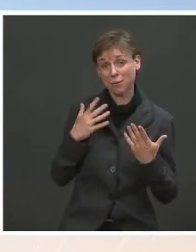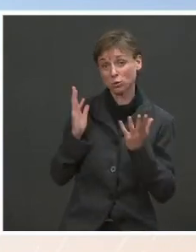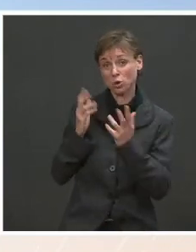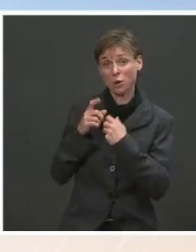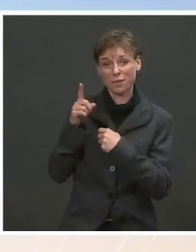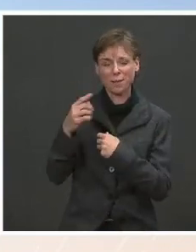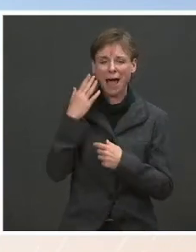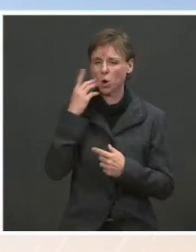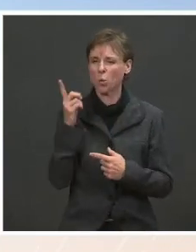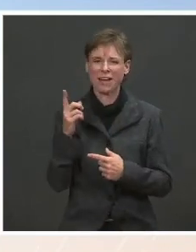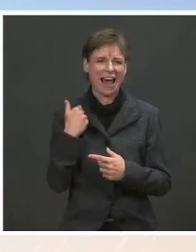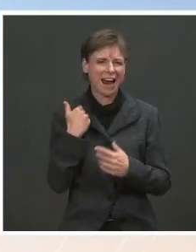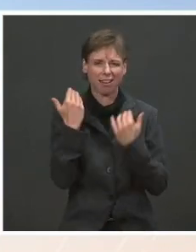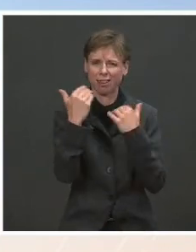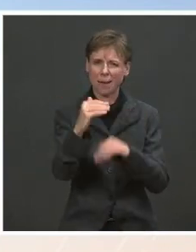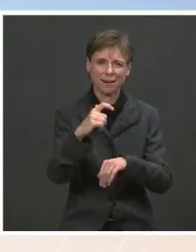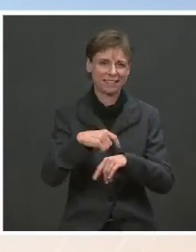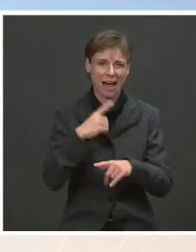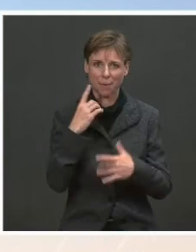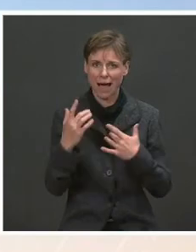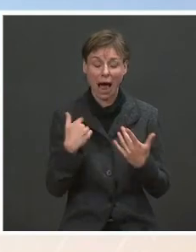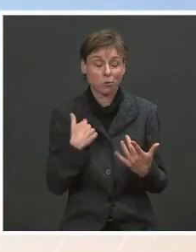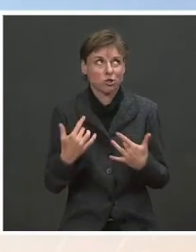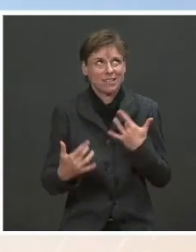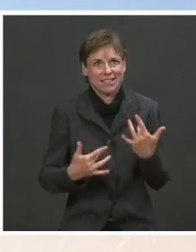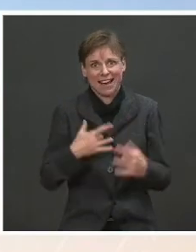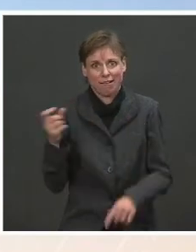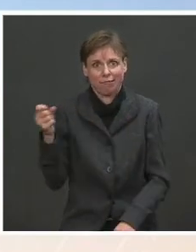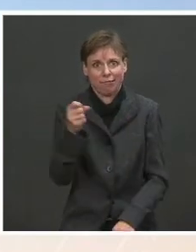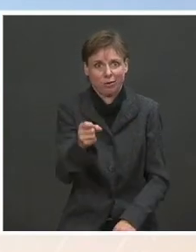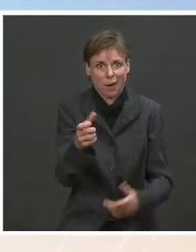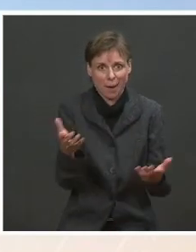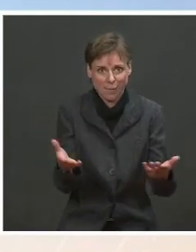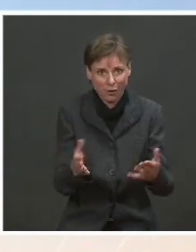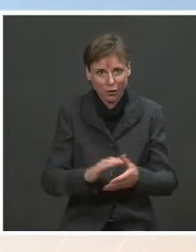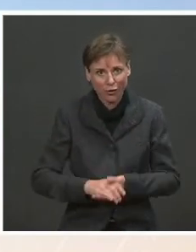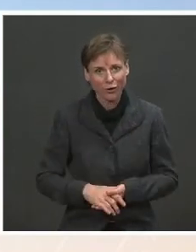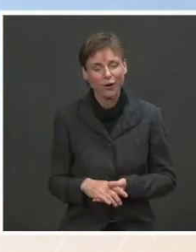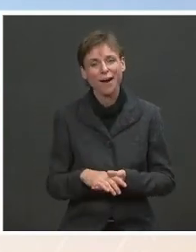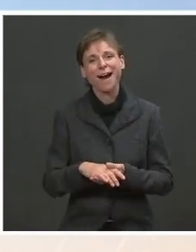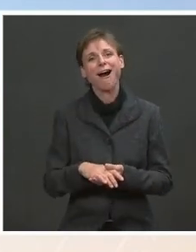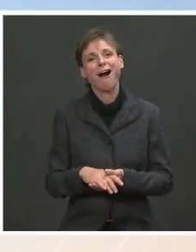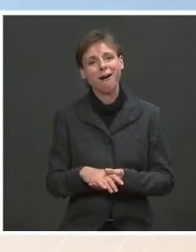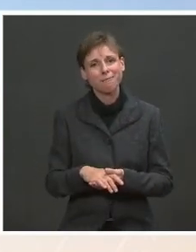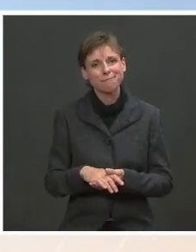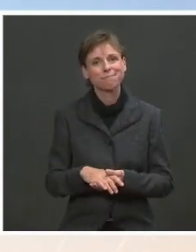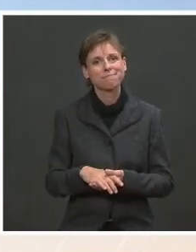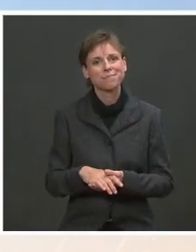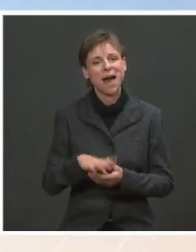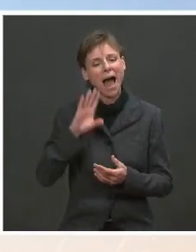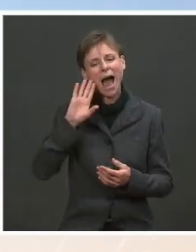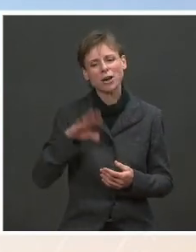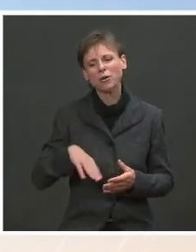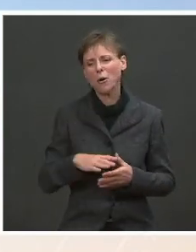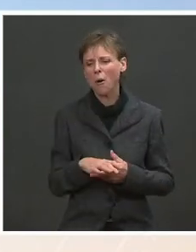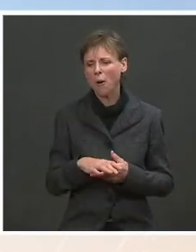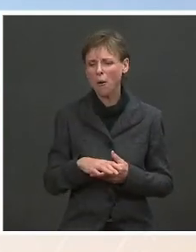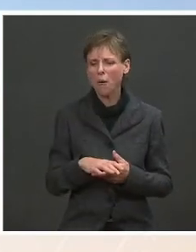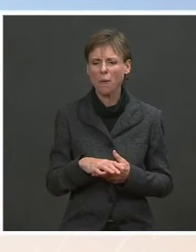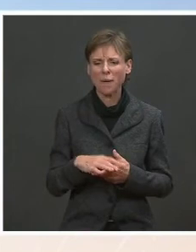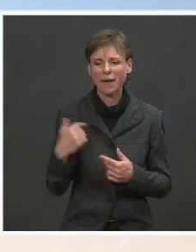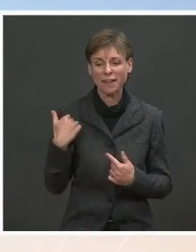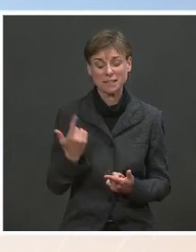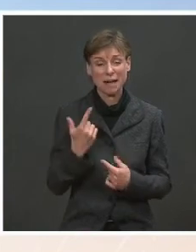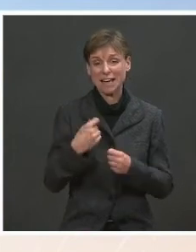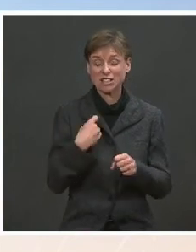amount of time today. I was just excited to get him here. Look, I know that this past year has not looked for school. As a mother